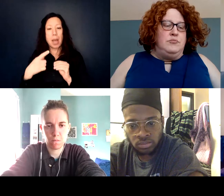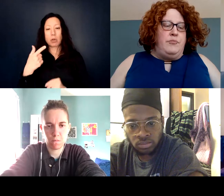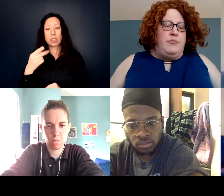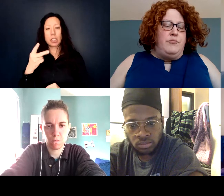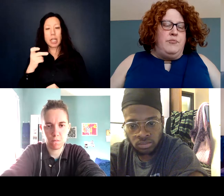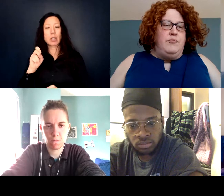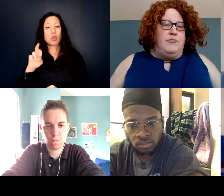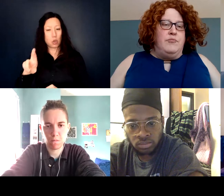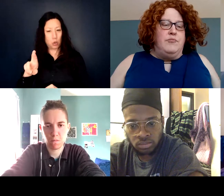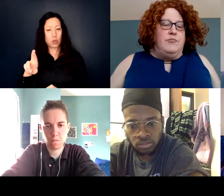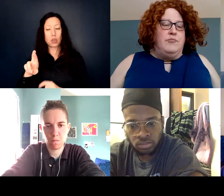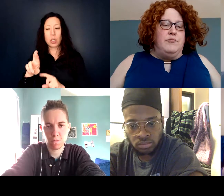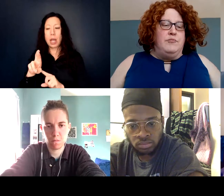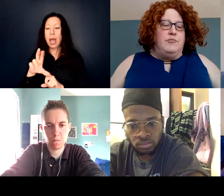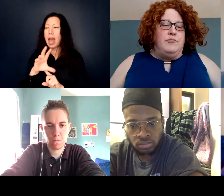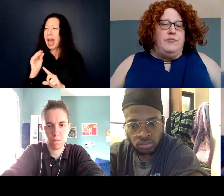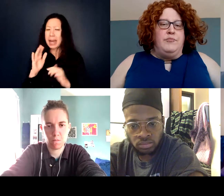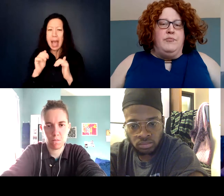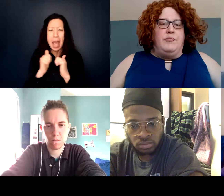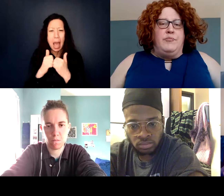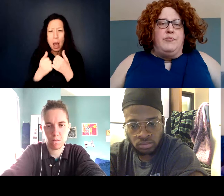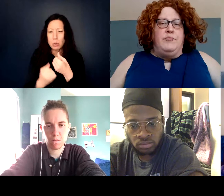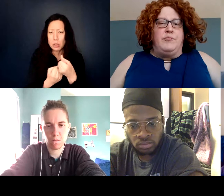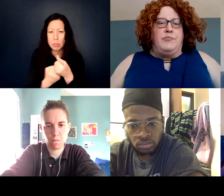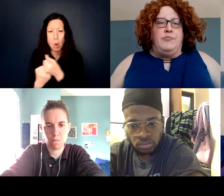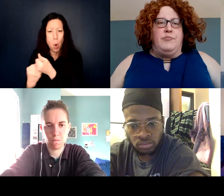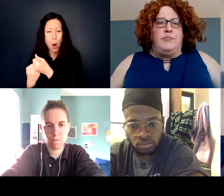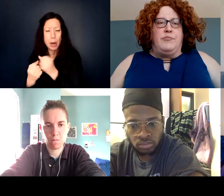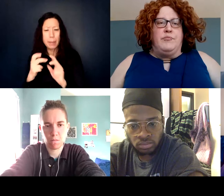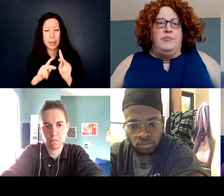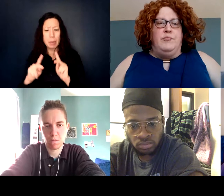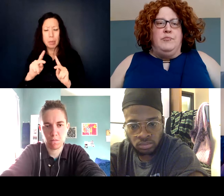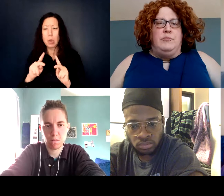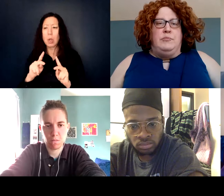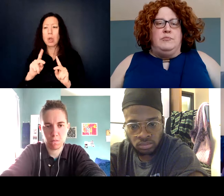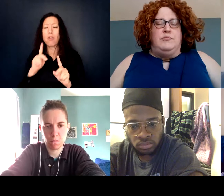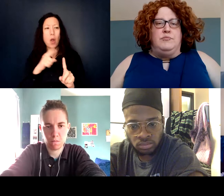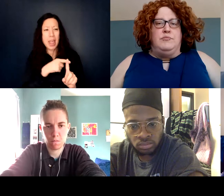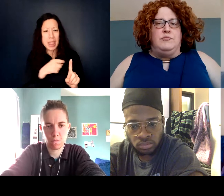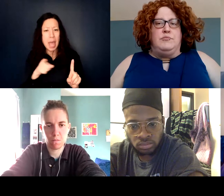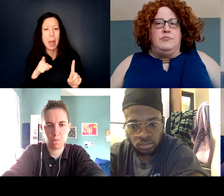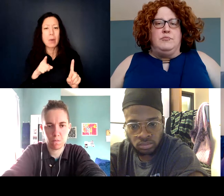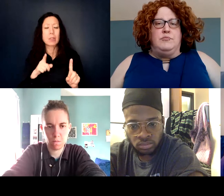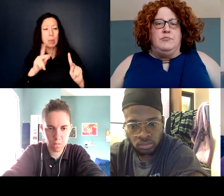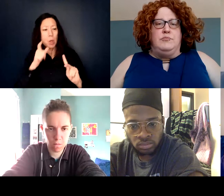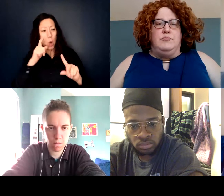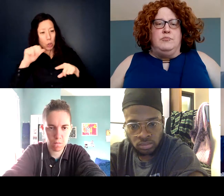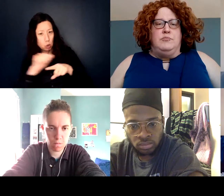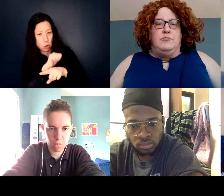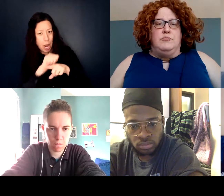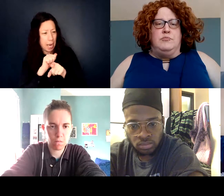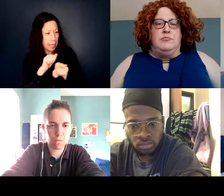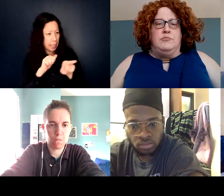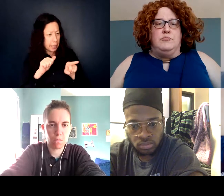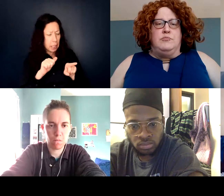people in learning and unlearning what is so deeply indoctrinated in each of us about